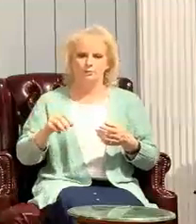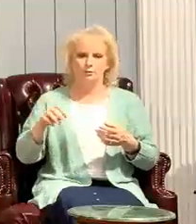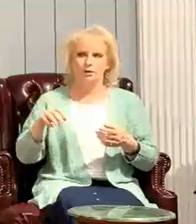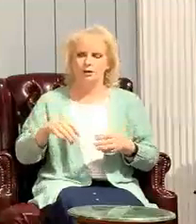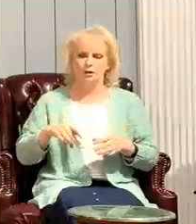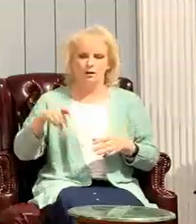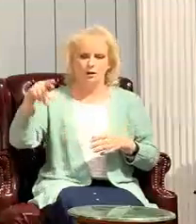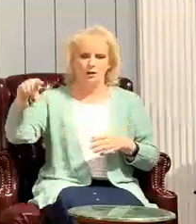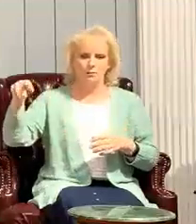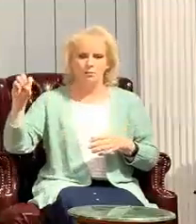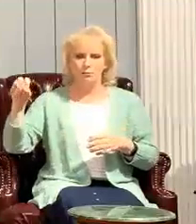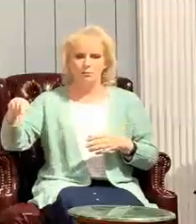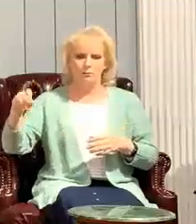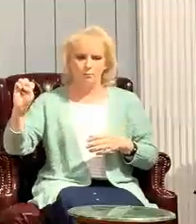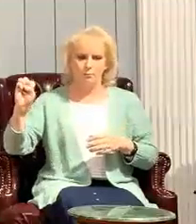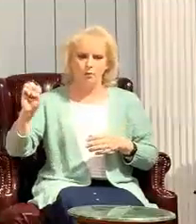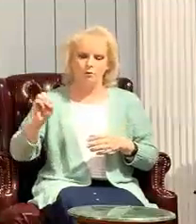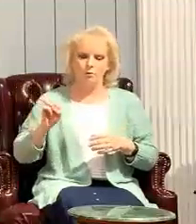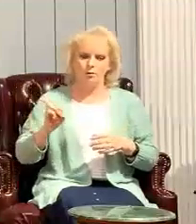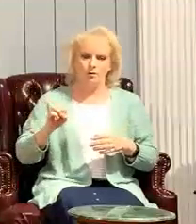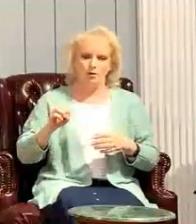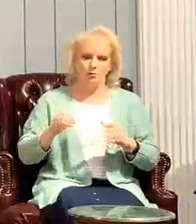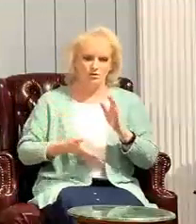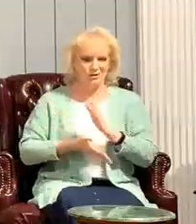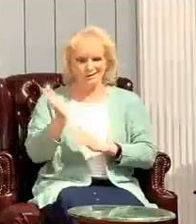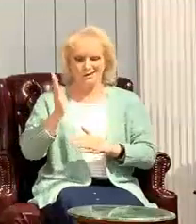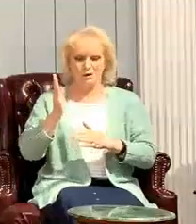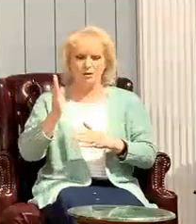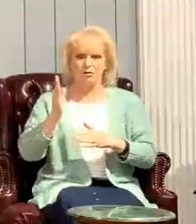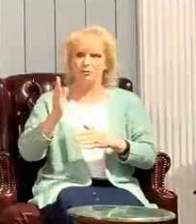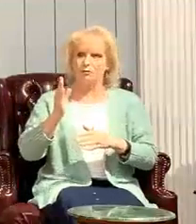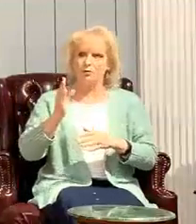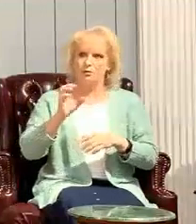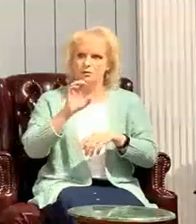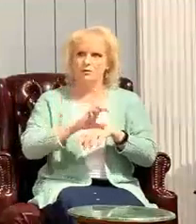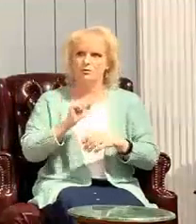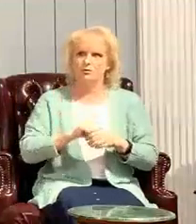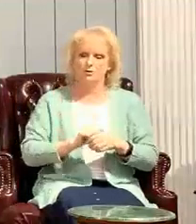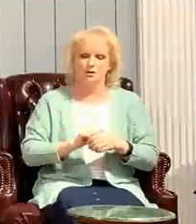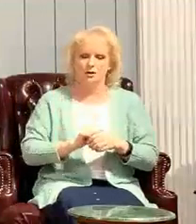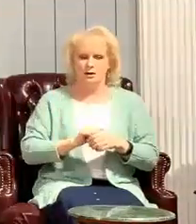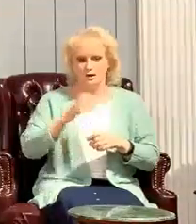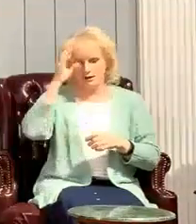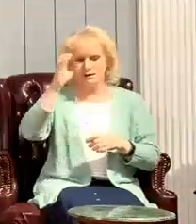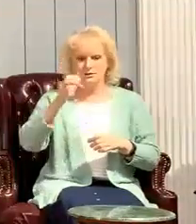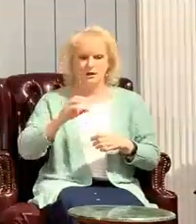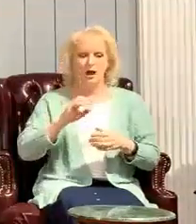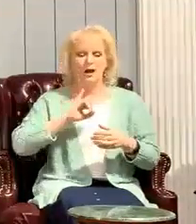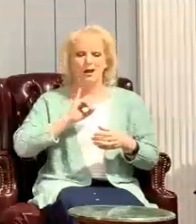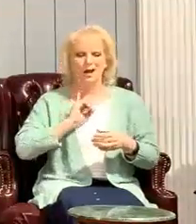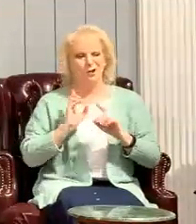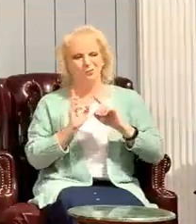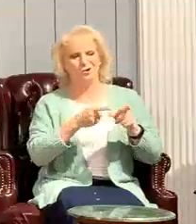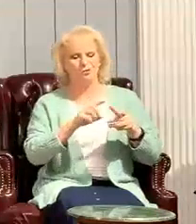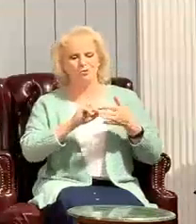Martin Luther out of the Catholic Church, out of the Catholic priesthood. And Martin Luther says, "You can't kick me out. I quit, and I'm going to start my own church." When he